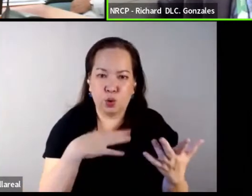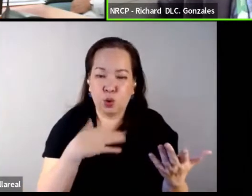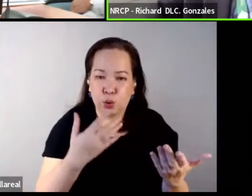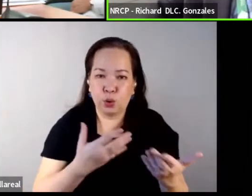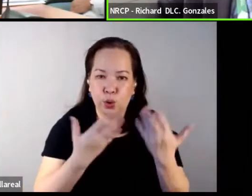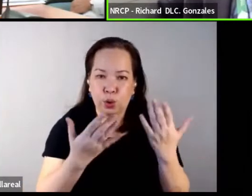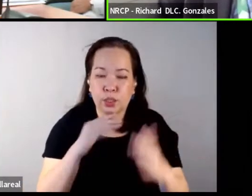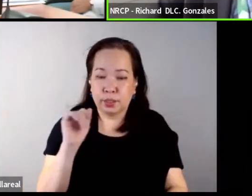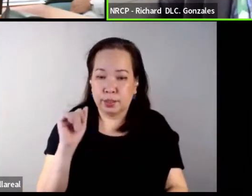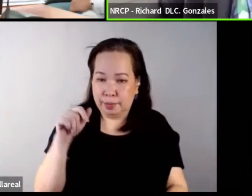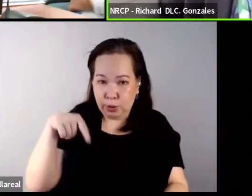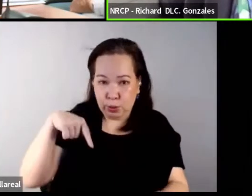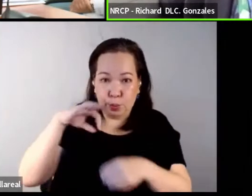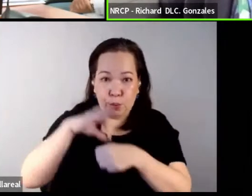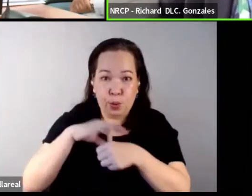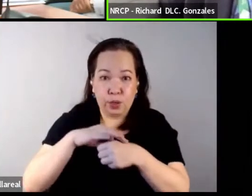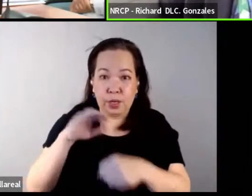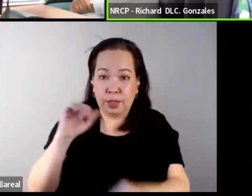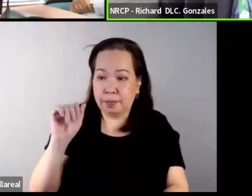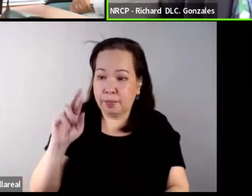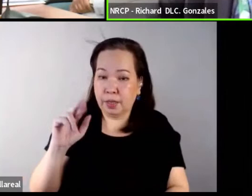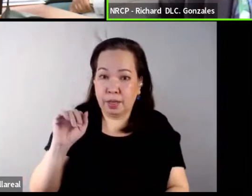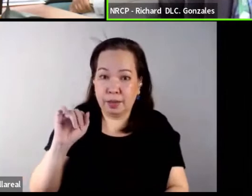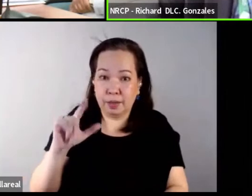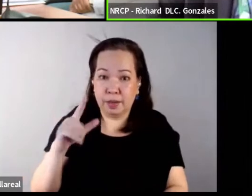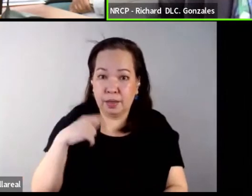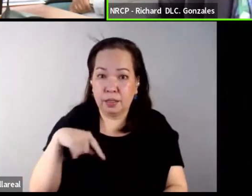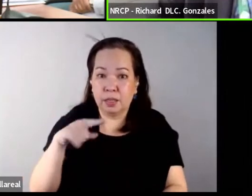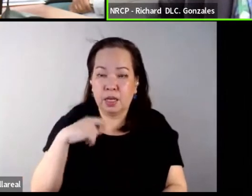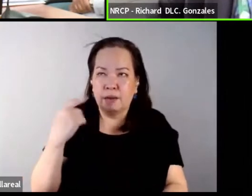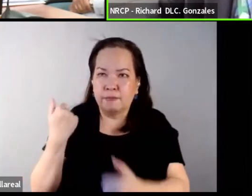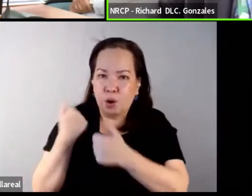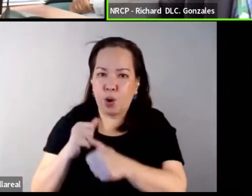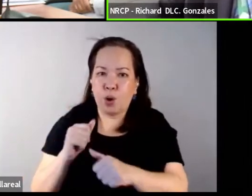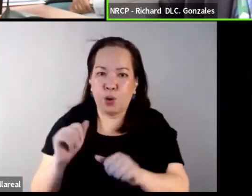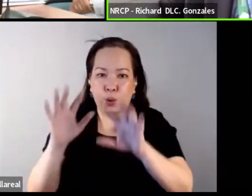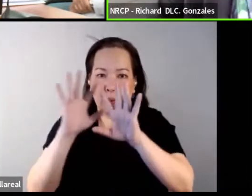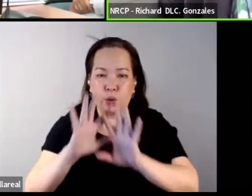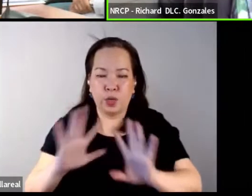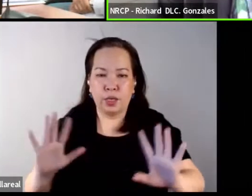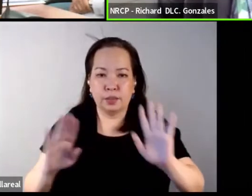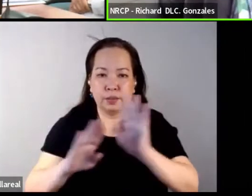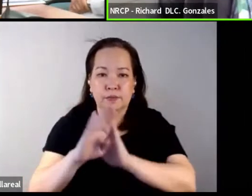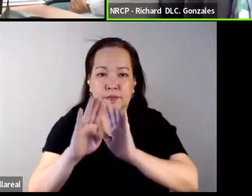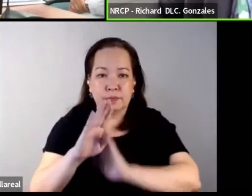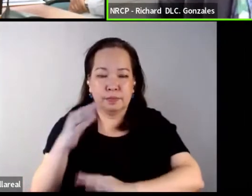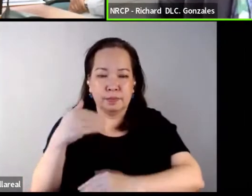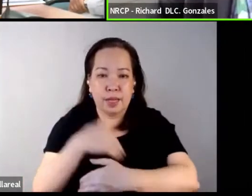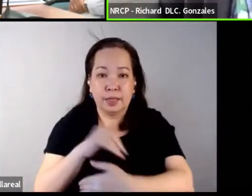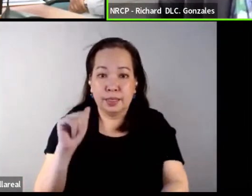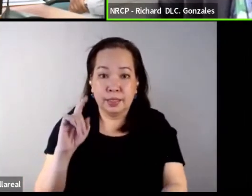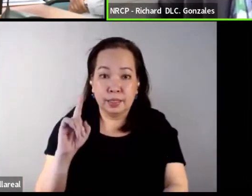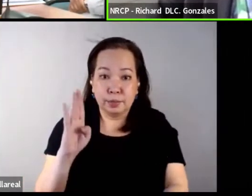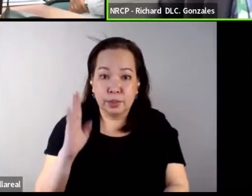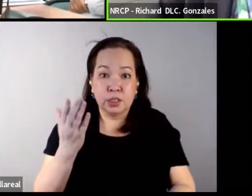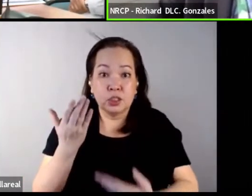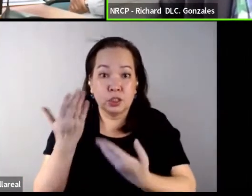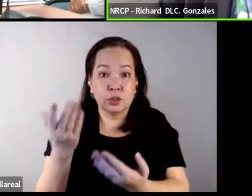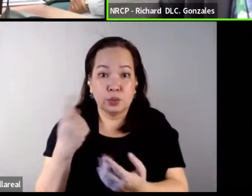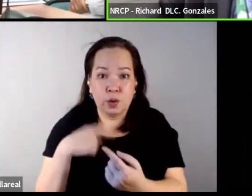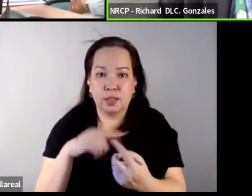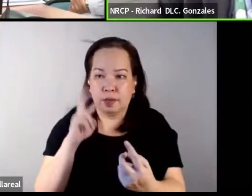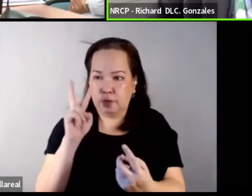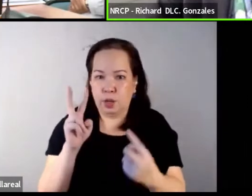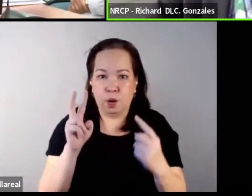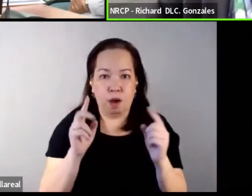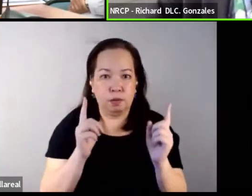the ARAL program will consider what the Asian Development Bank has suggested, and ADB suggested two approaches.